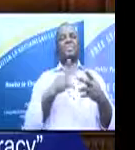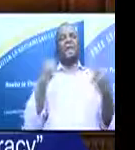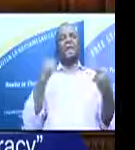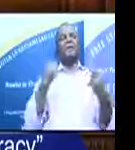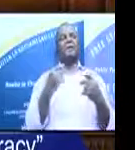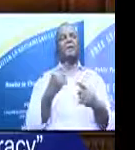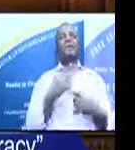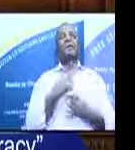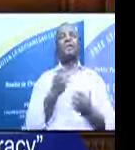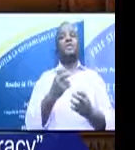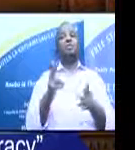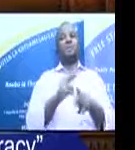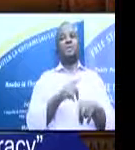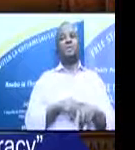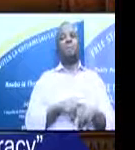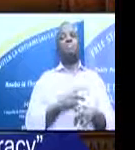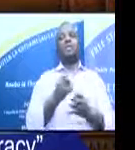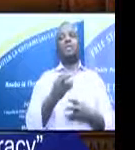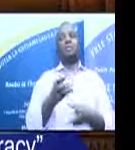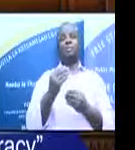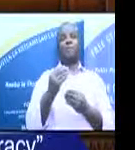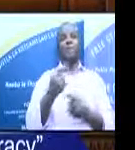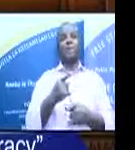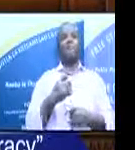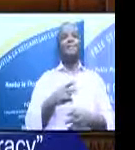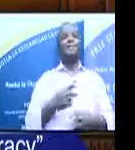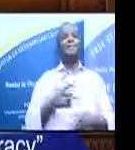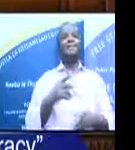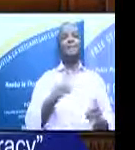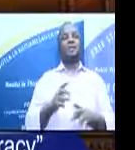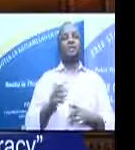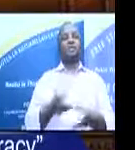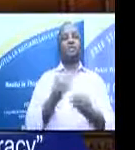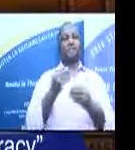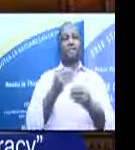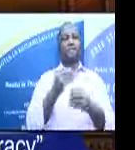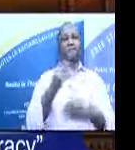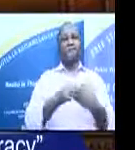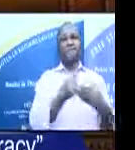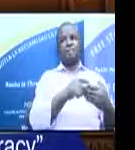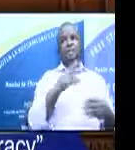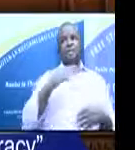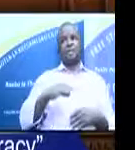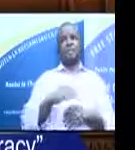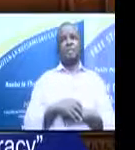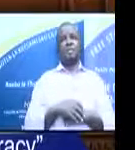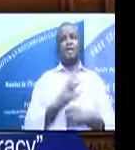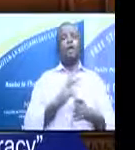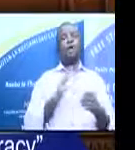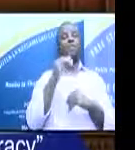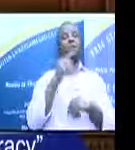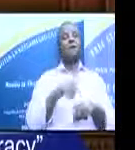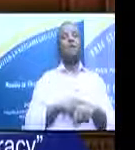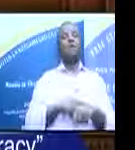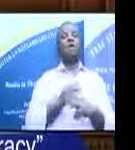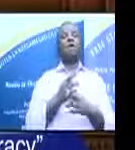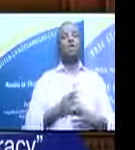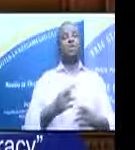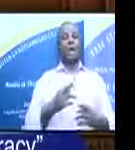interns, who have to struggle to get their monthly salaries, overtime, rural allowances of